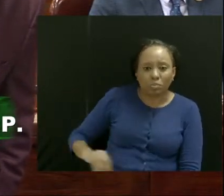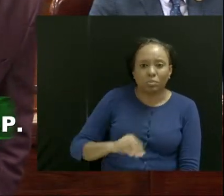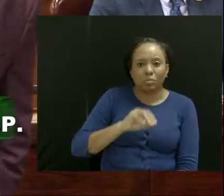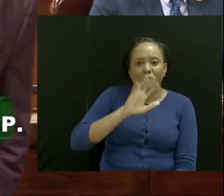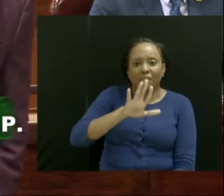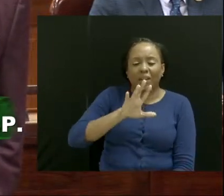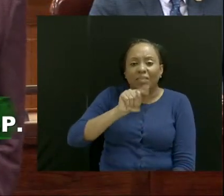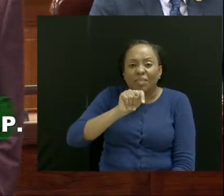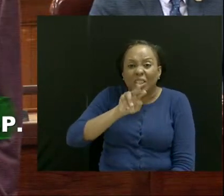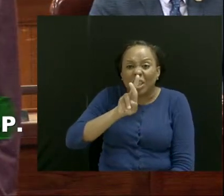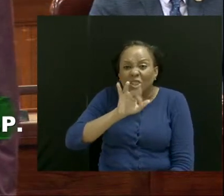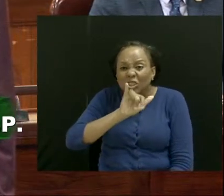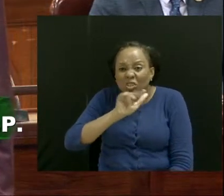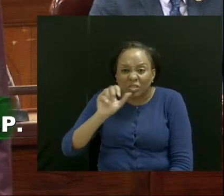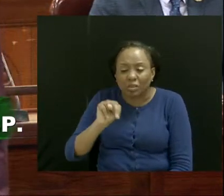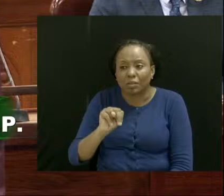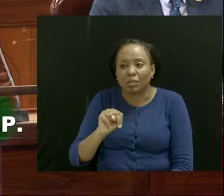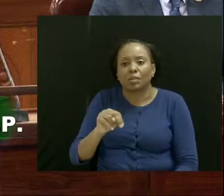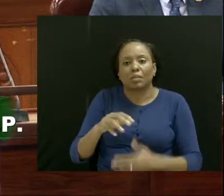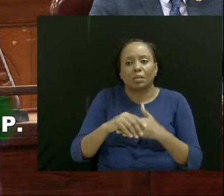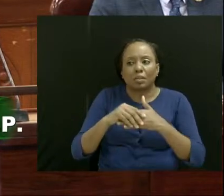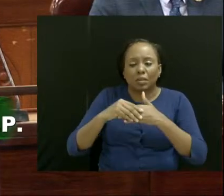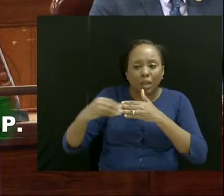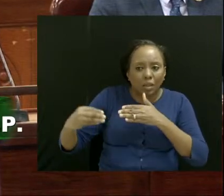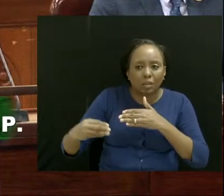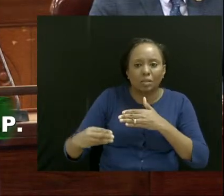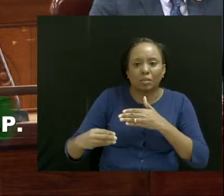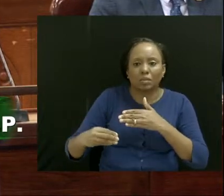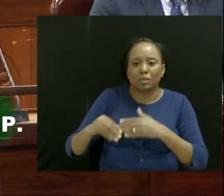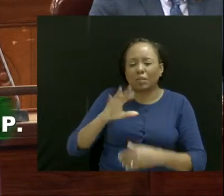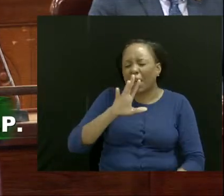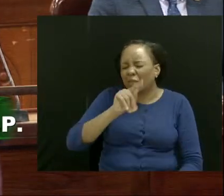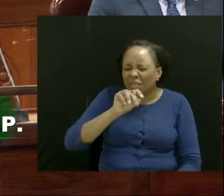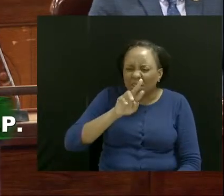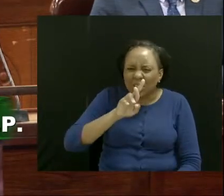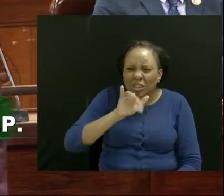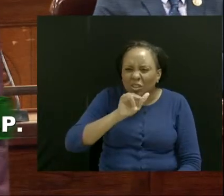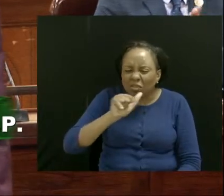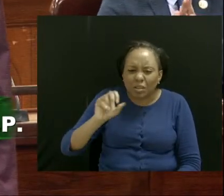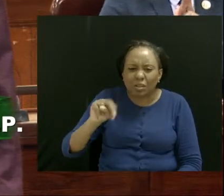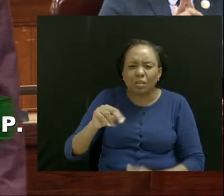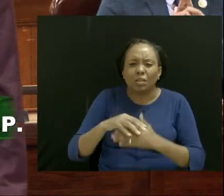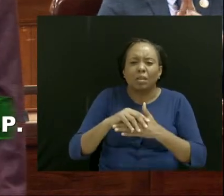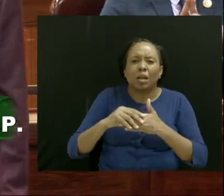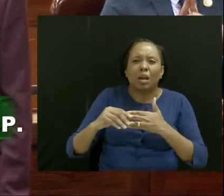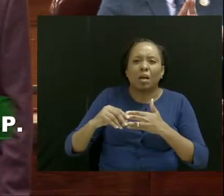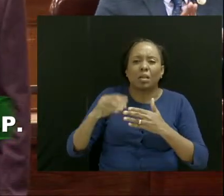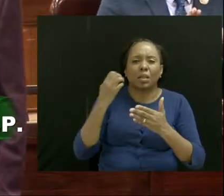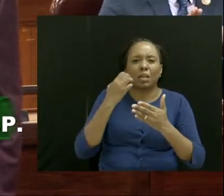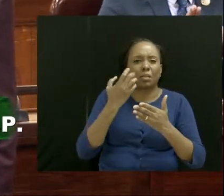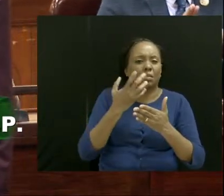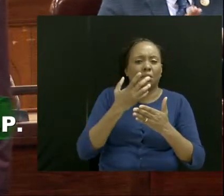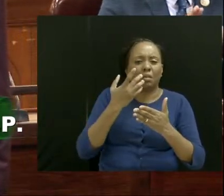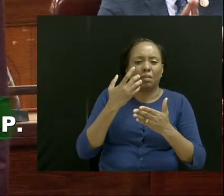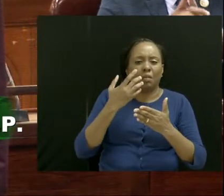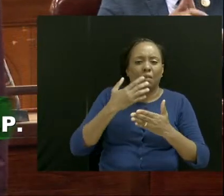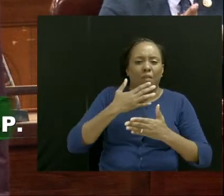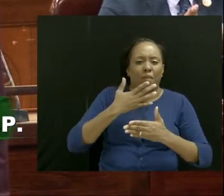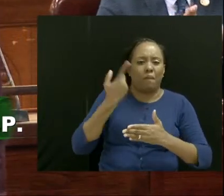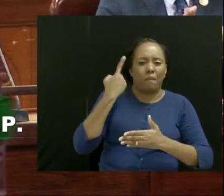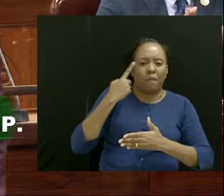not billion, Mr. Speaker, to use the Prime Minister's words, we are not talking as children when we talk